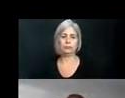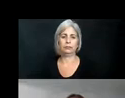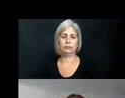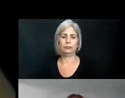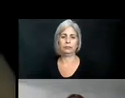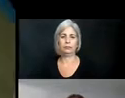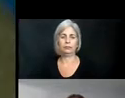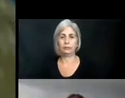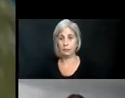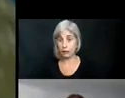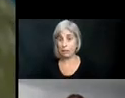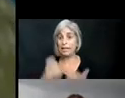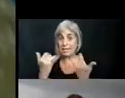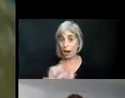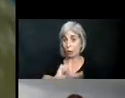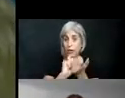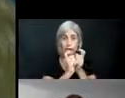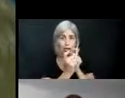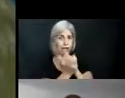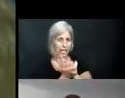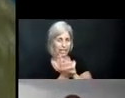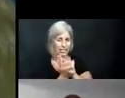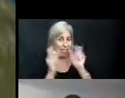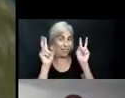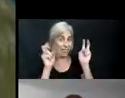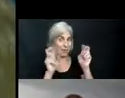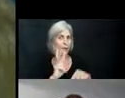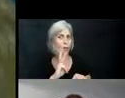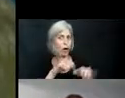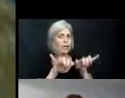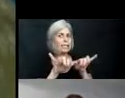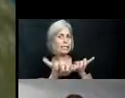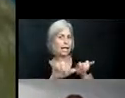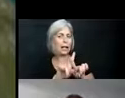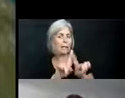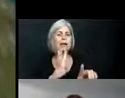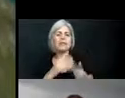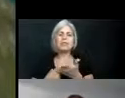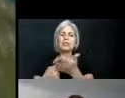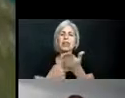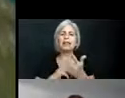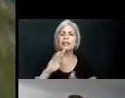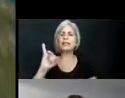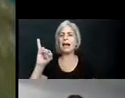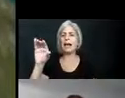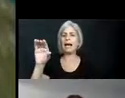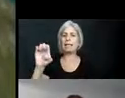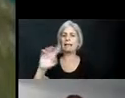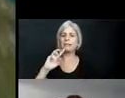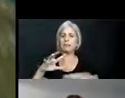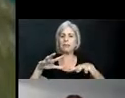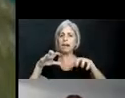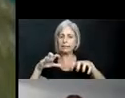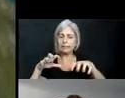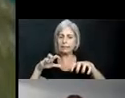So we're going to shift gears a little bit still on the theme of water, but we're going to talk a little bit about ice. So this is the floating ice of the